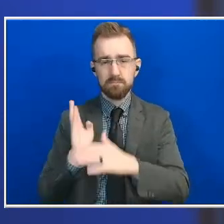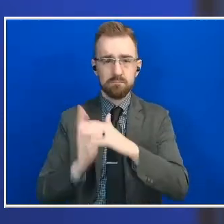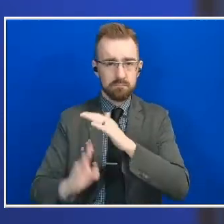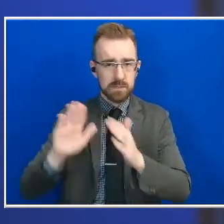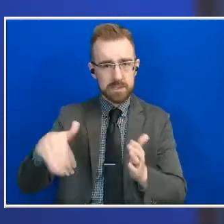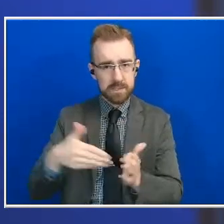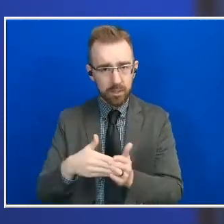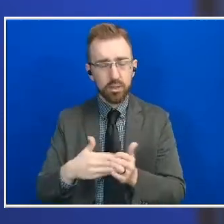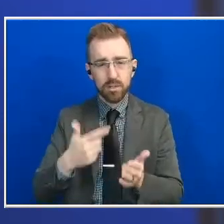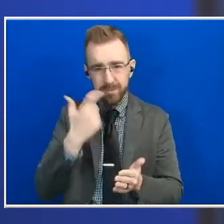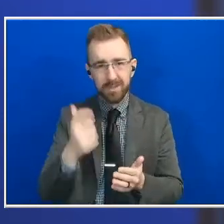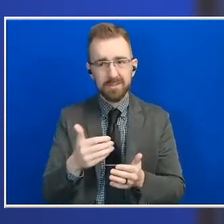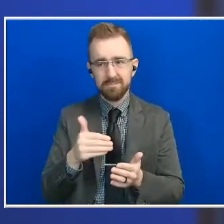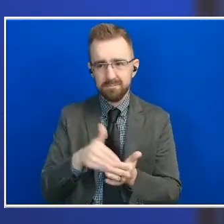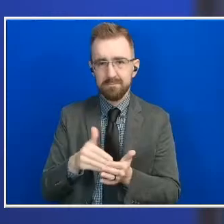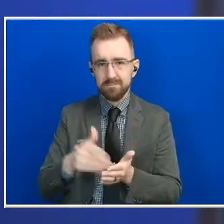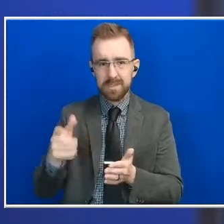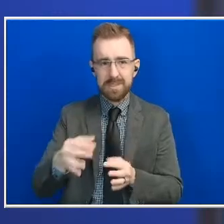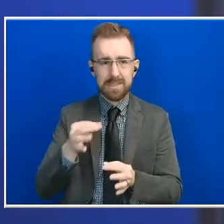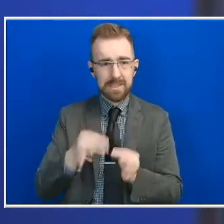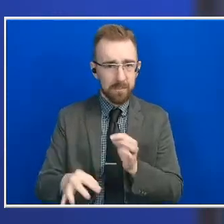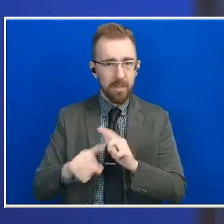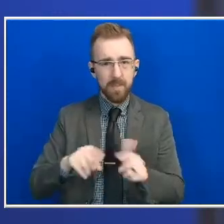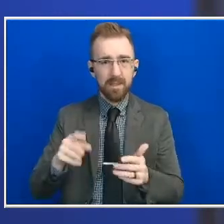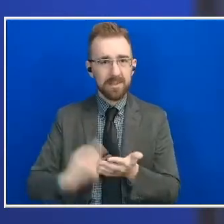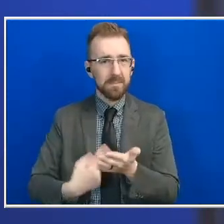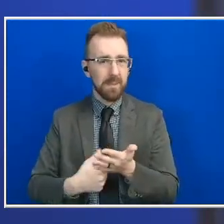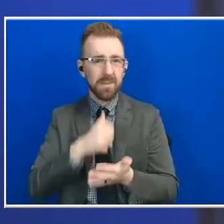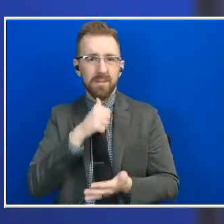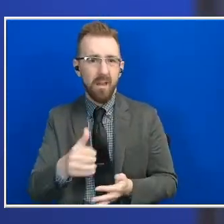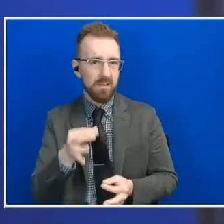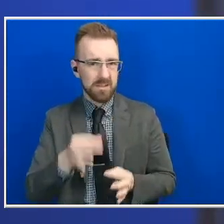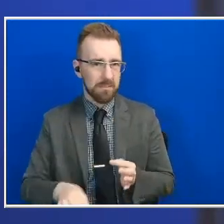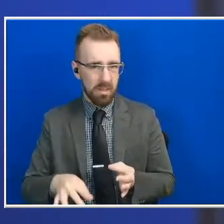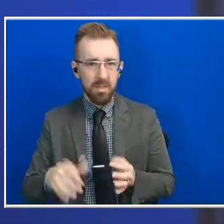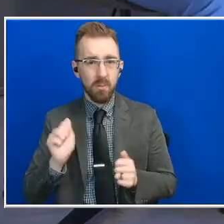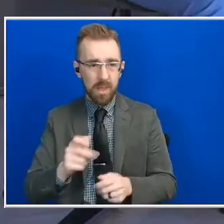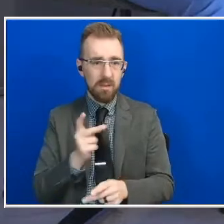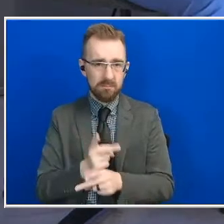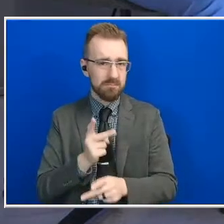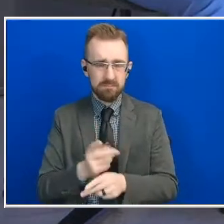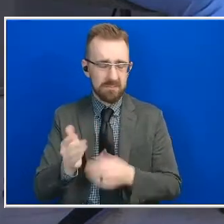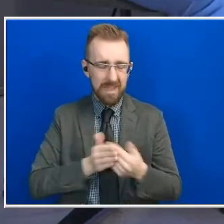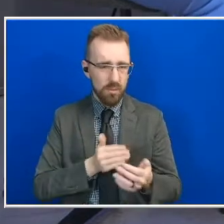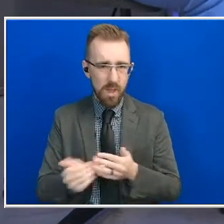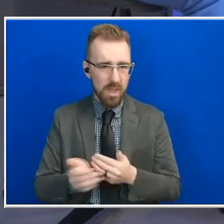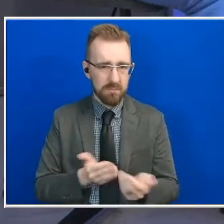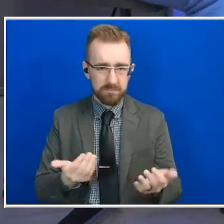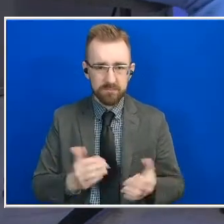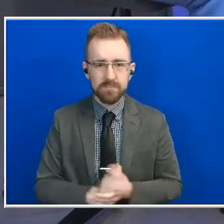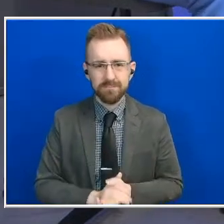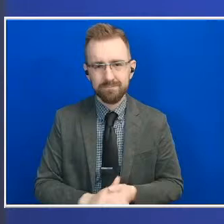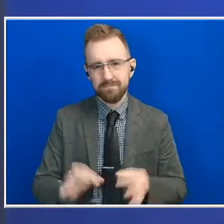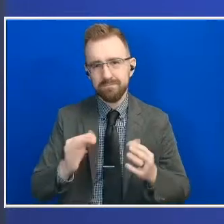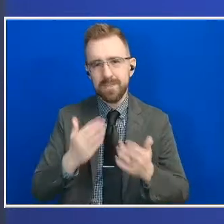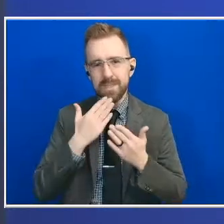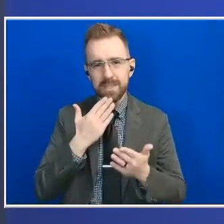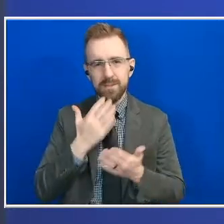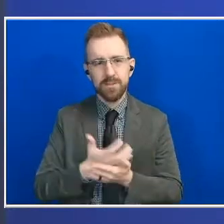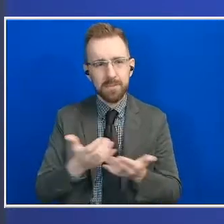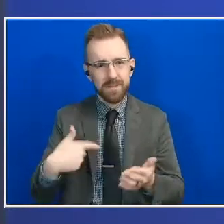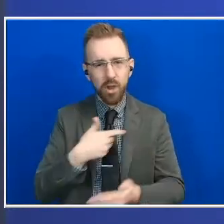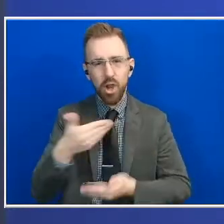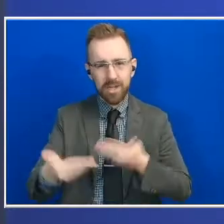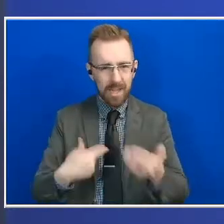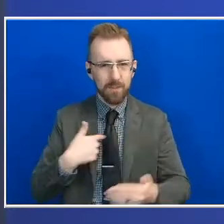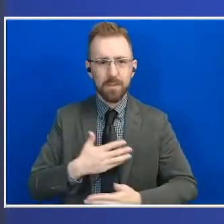times it is simple, but sometimes it's not. And we can take care of you either way. All right, thank you. Thank you to all of our guests today. We appreciate it. Thanks to our